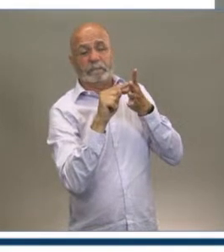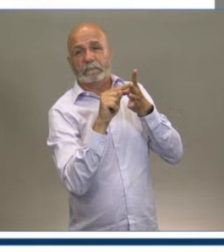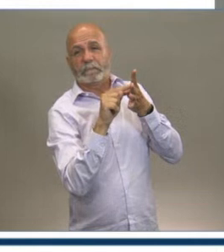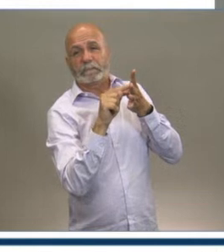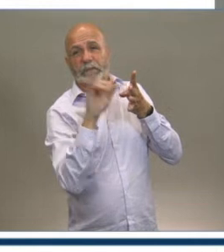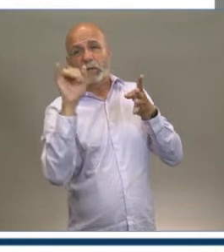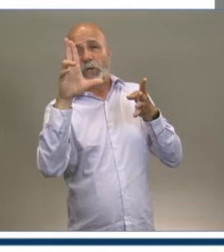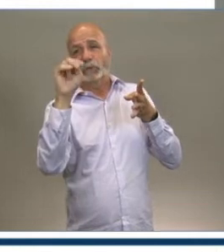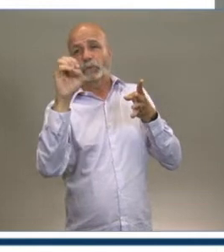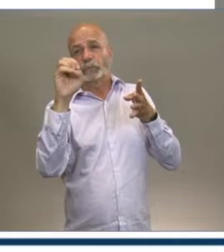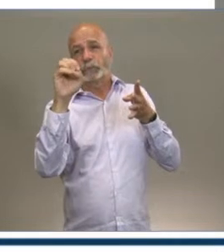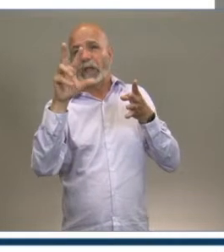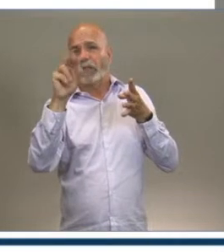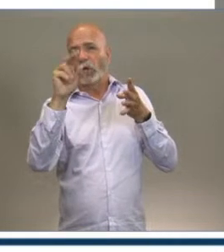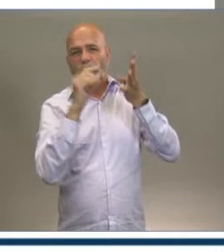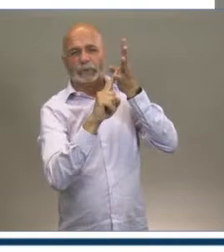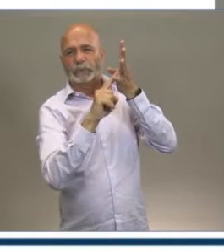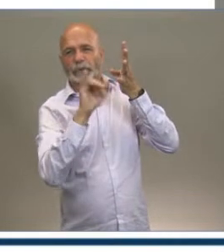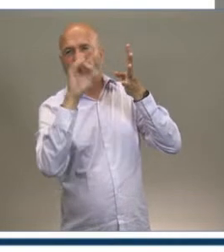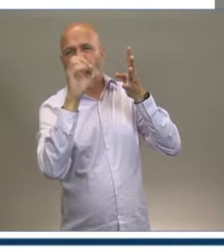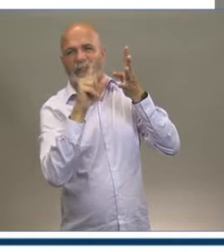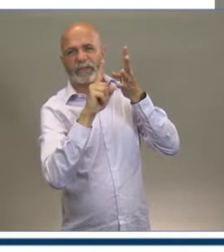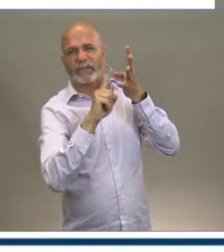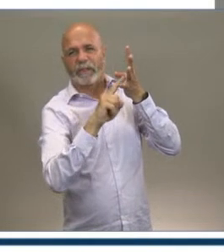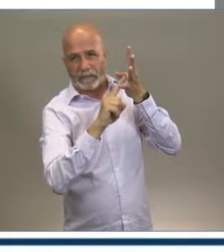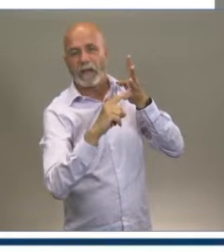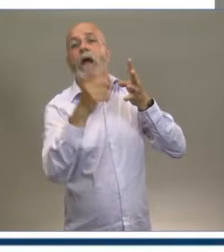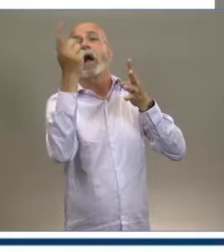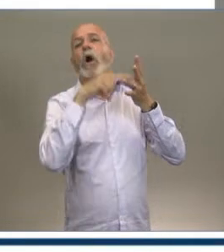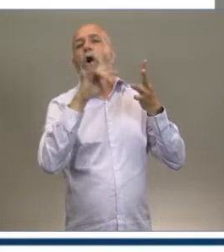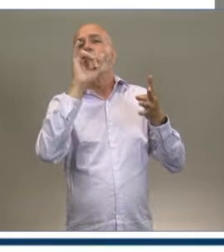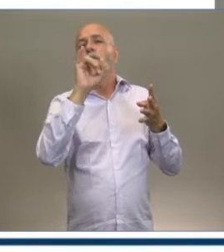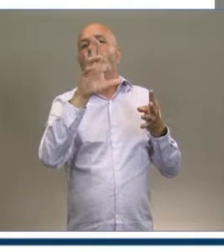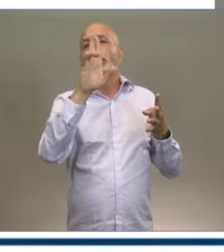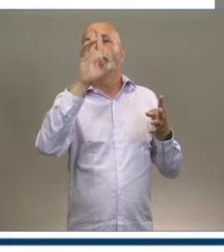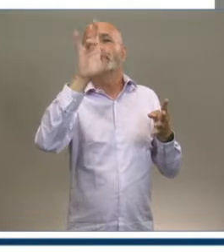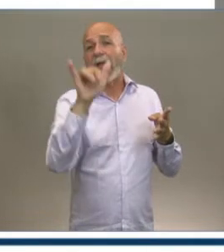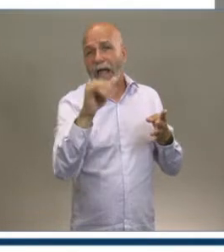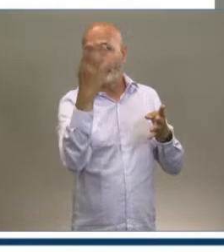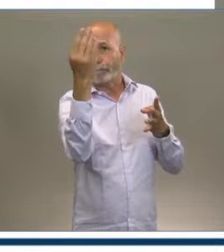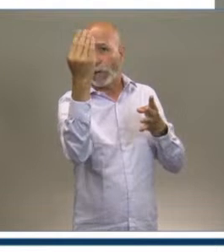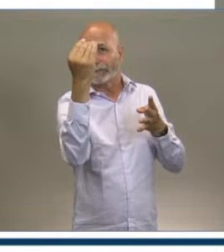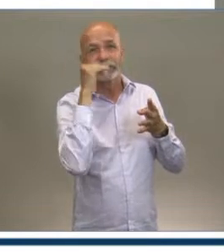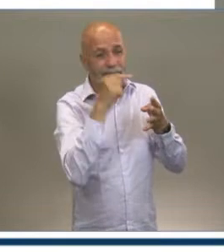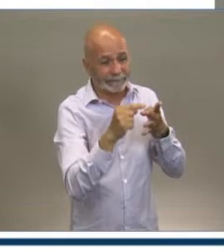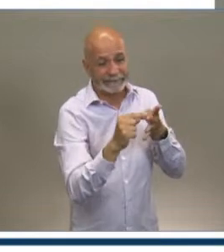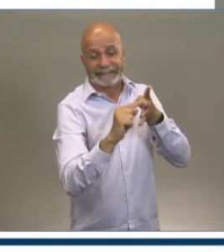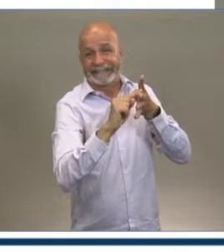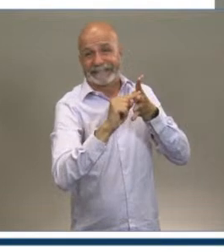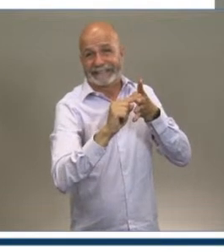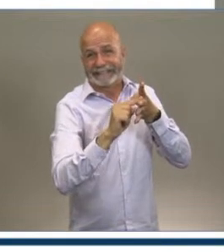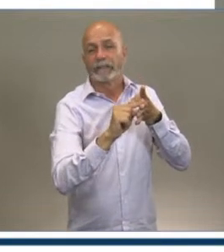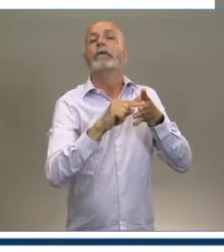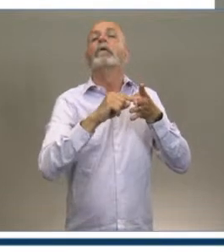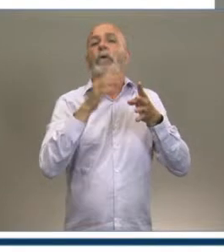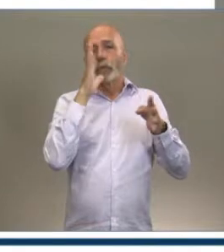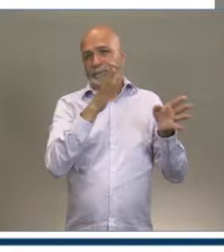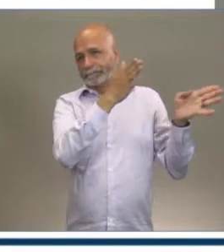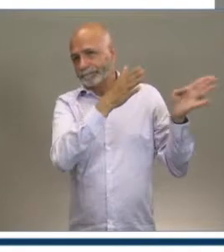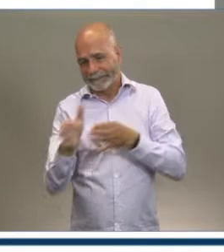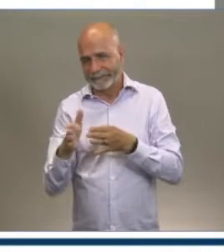Phase 4 on July 14th. So now I'd like to talk a bit more about the good news about our vaccine